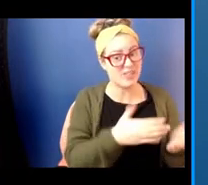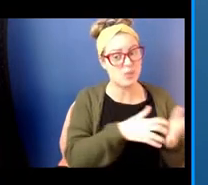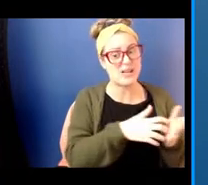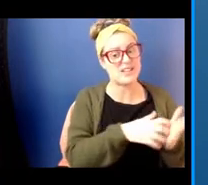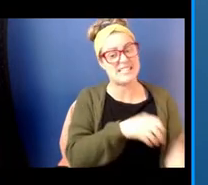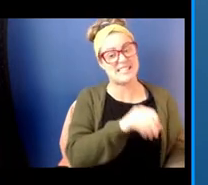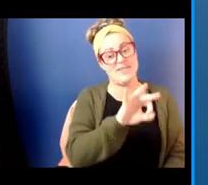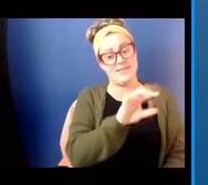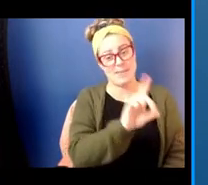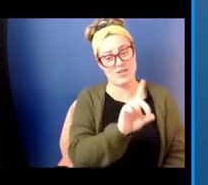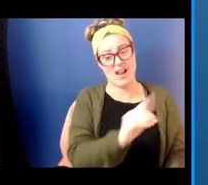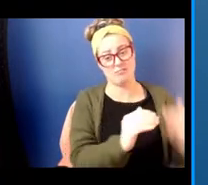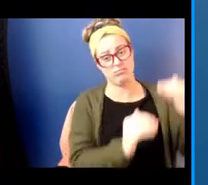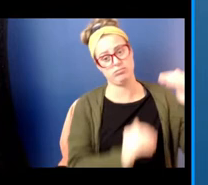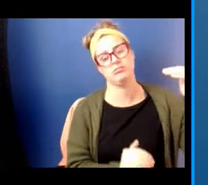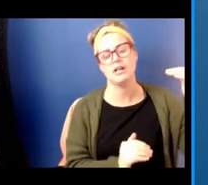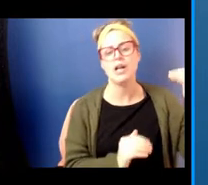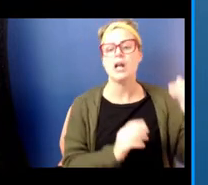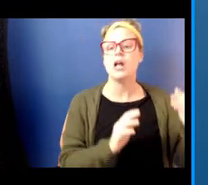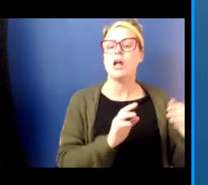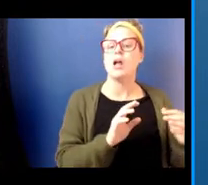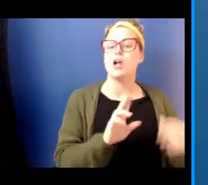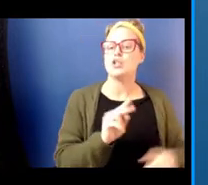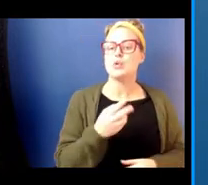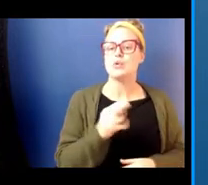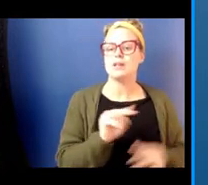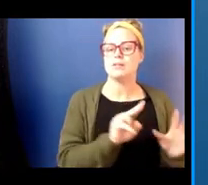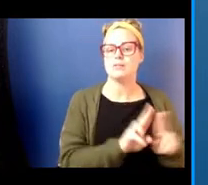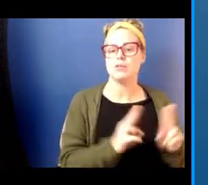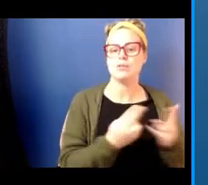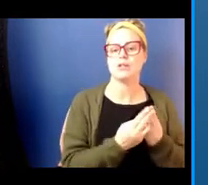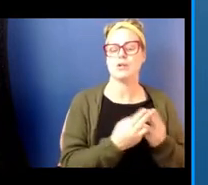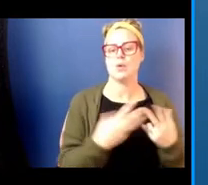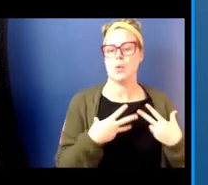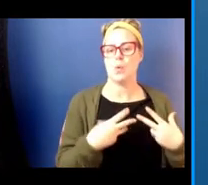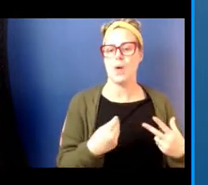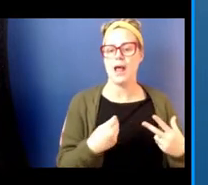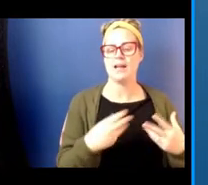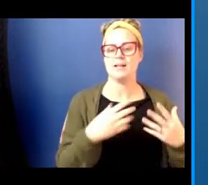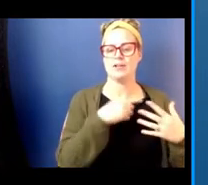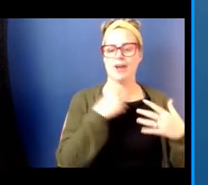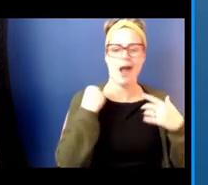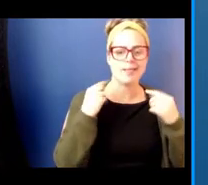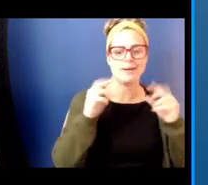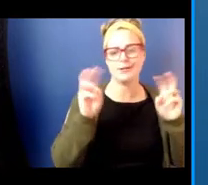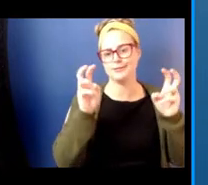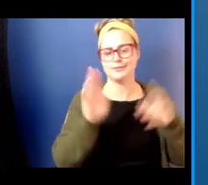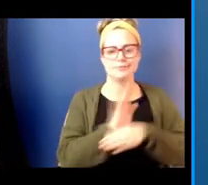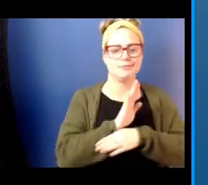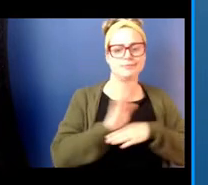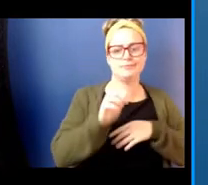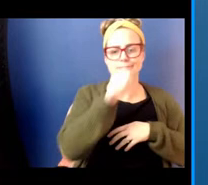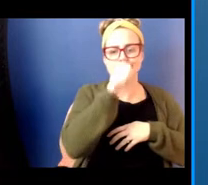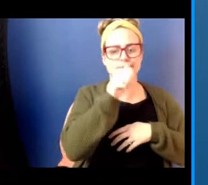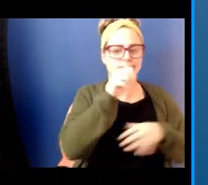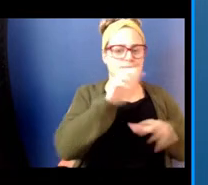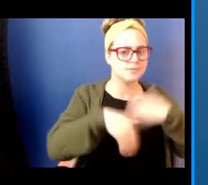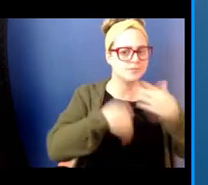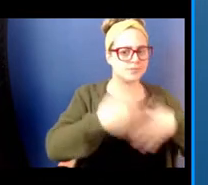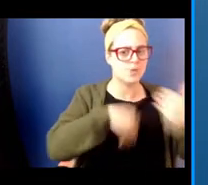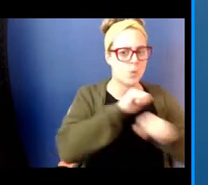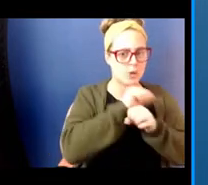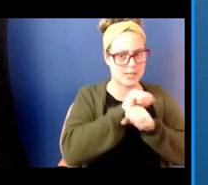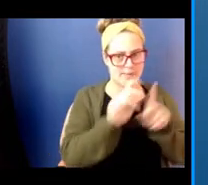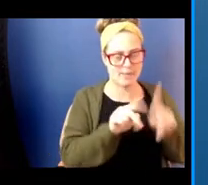class vote we've got to show that we can win back Macomb County and I that's why I think the president's